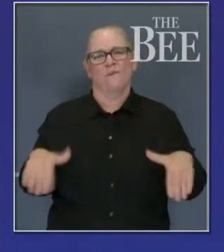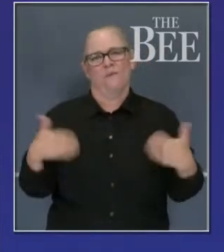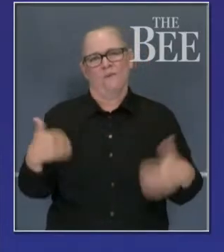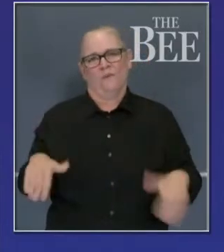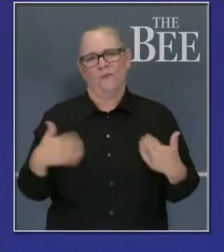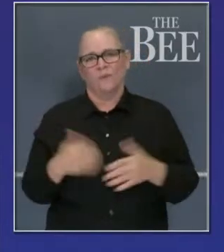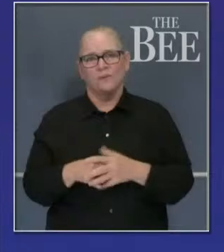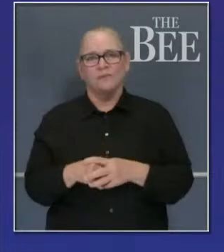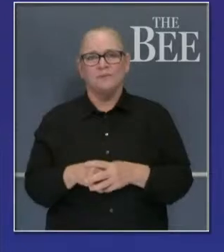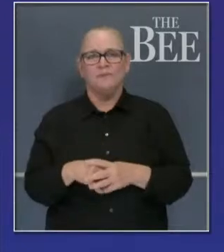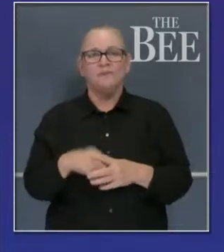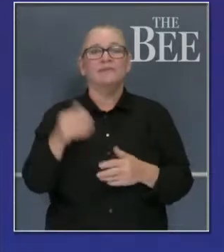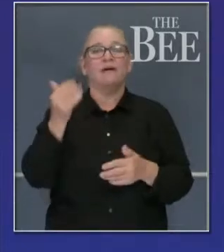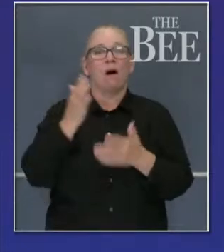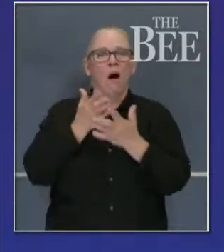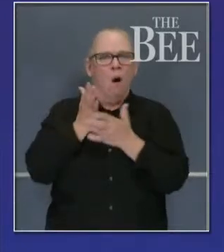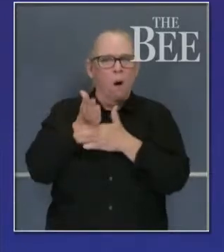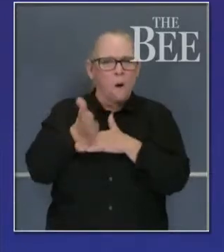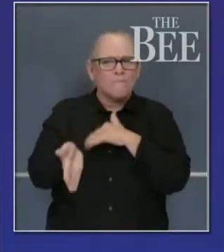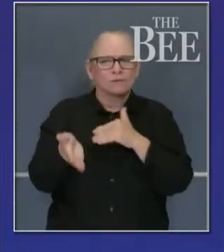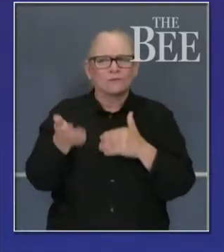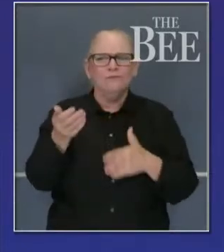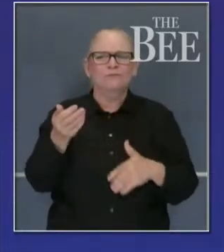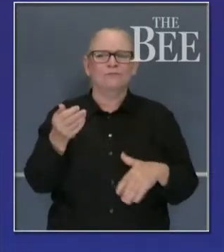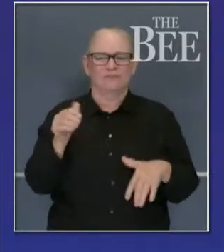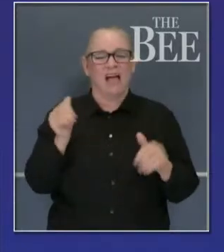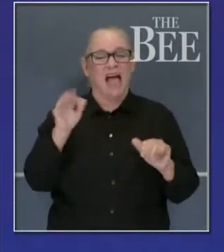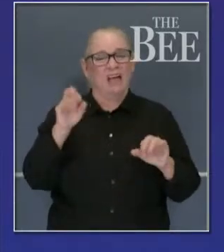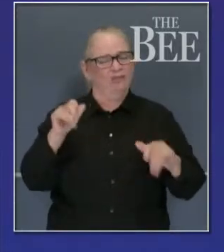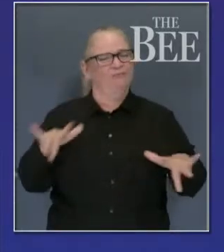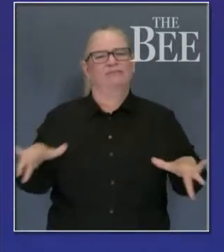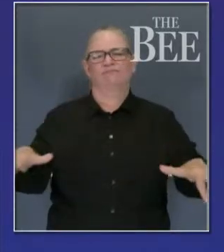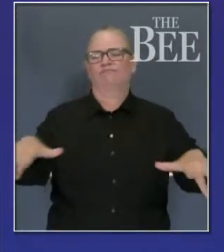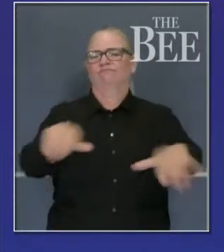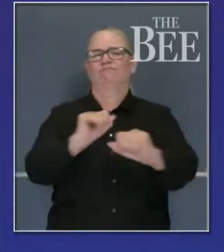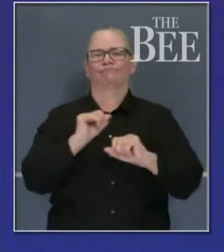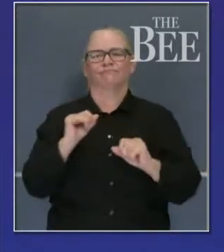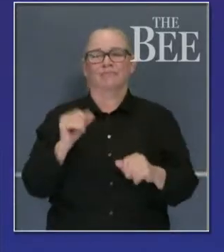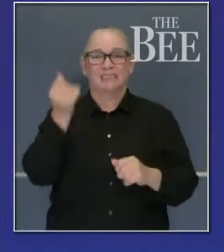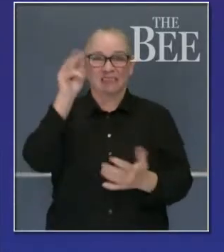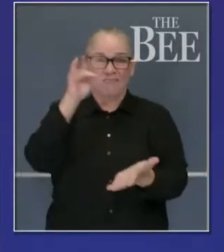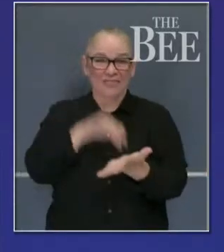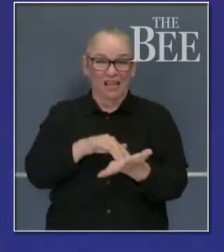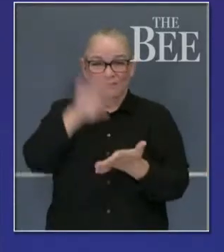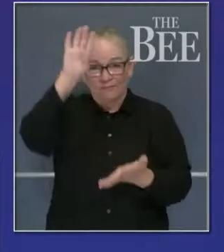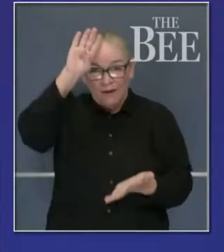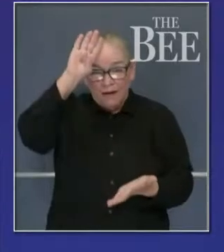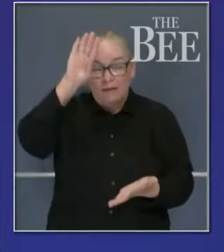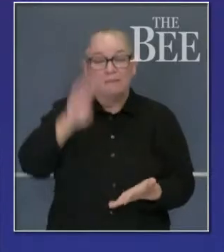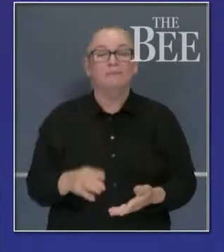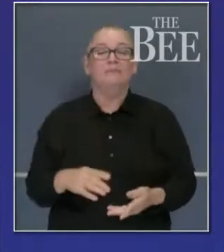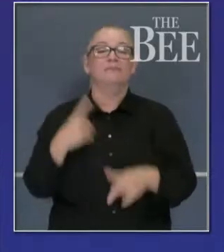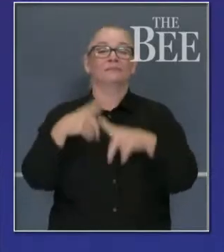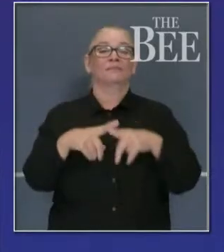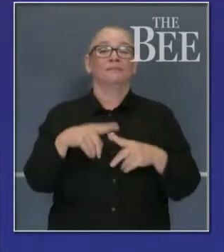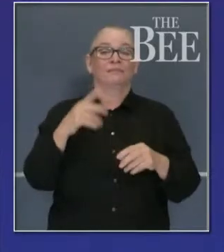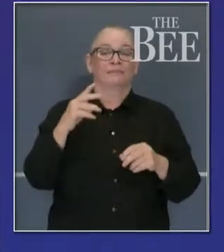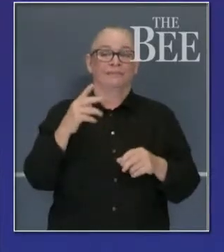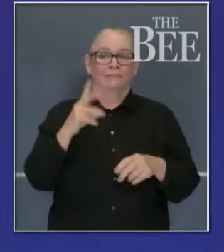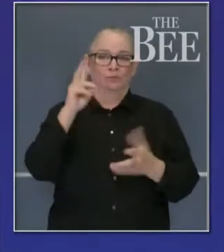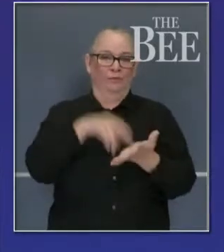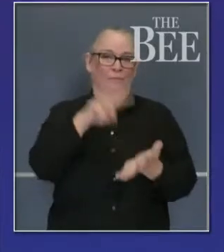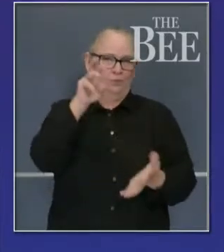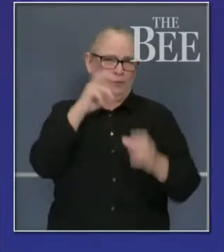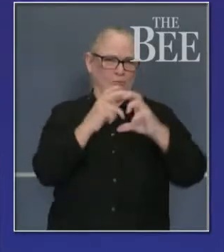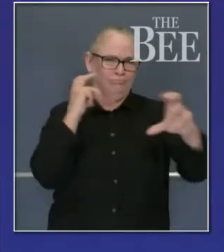burned to date. Still battling these wildfires, over 17,000 firefighters, over